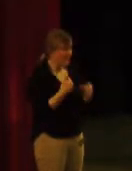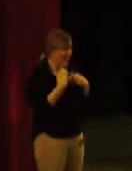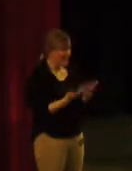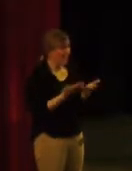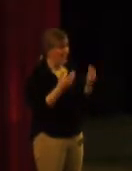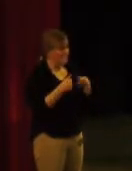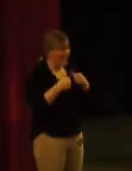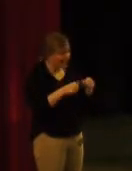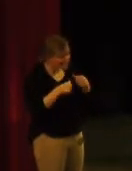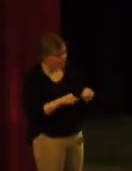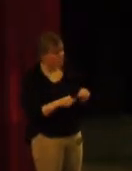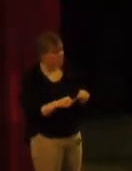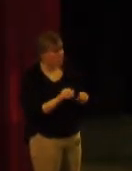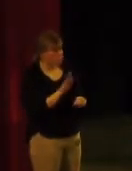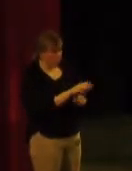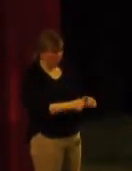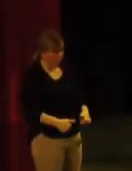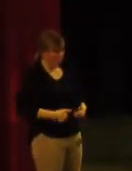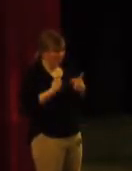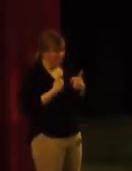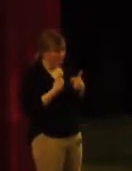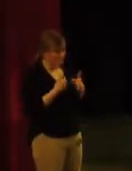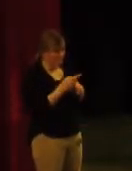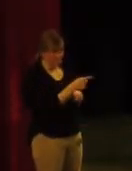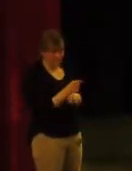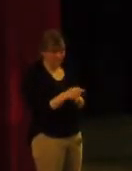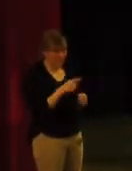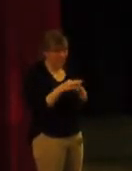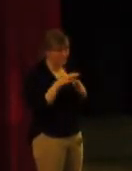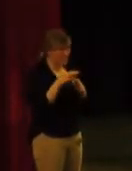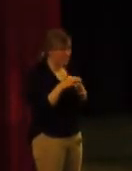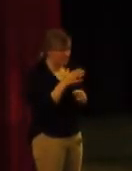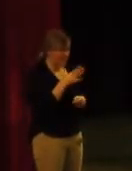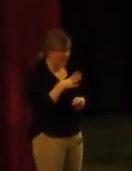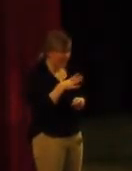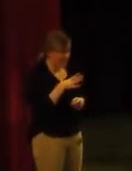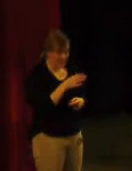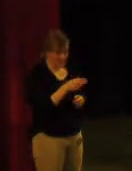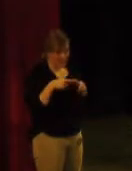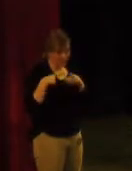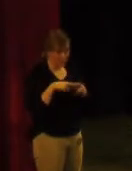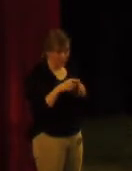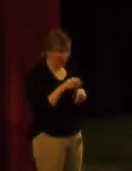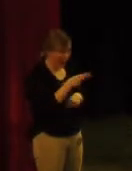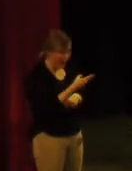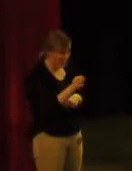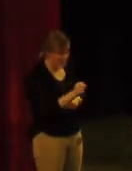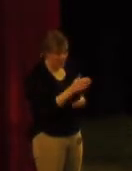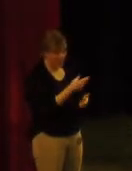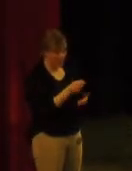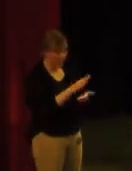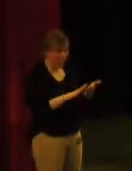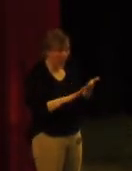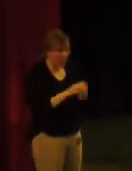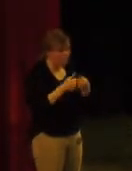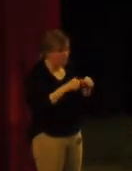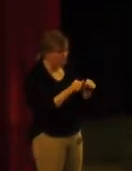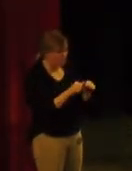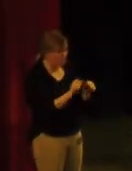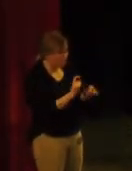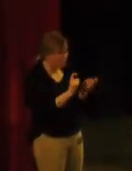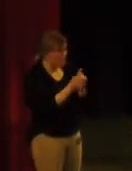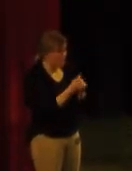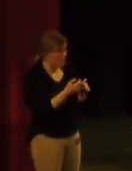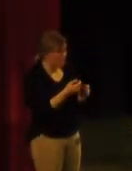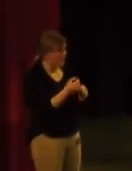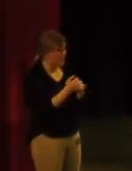probably in your lifetime, but especially lately, since you were probably in high school and in college, to try to reform our